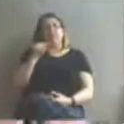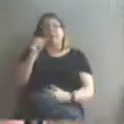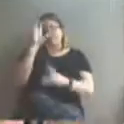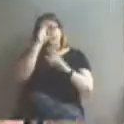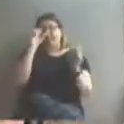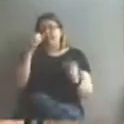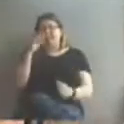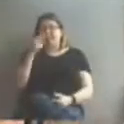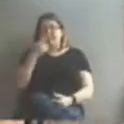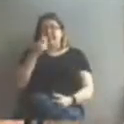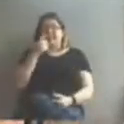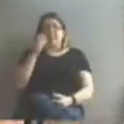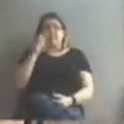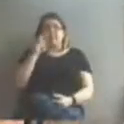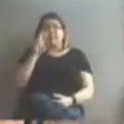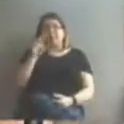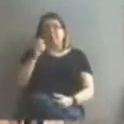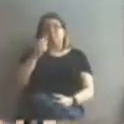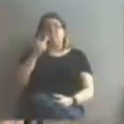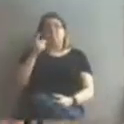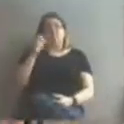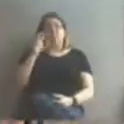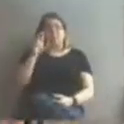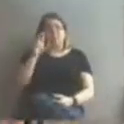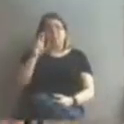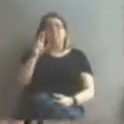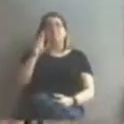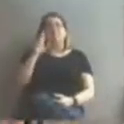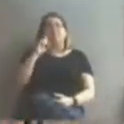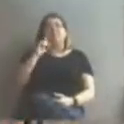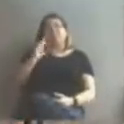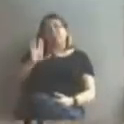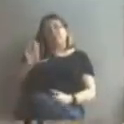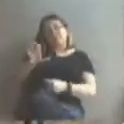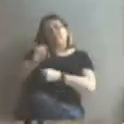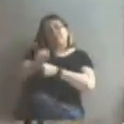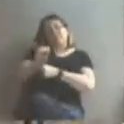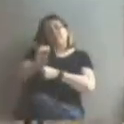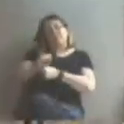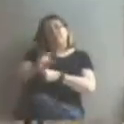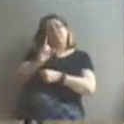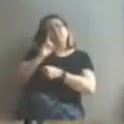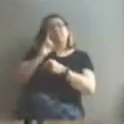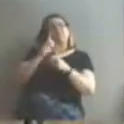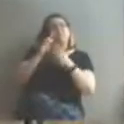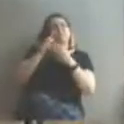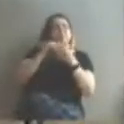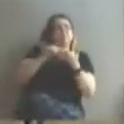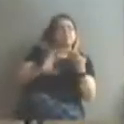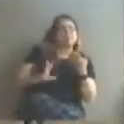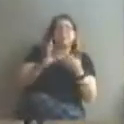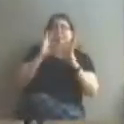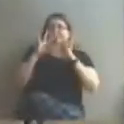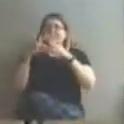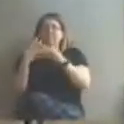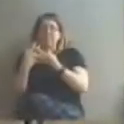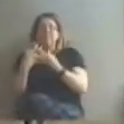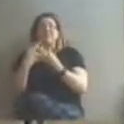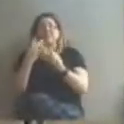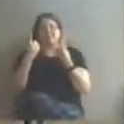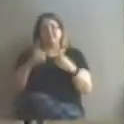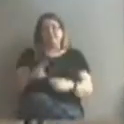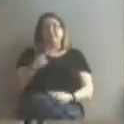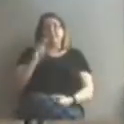commitment, hard work, and dedication on behalf of the children and families of Jefferson County, done this 10th day of